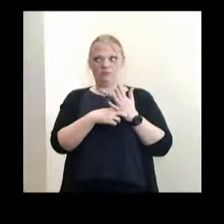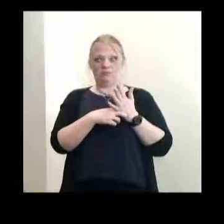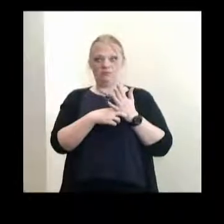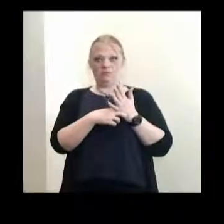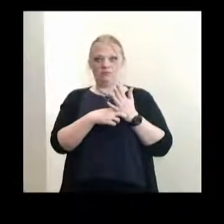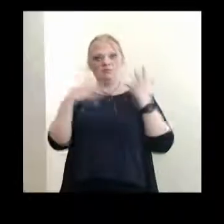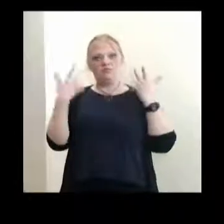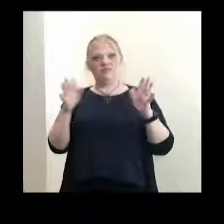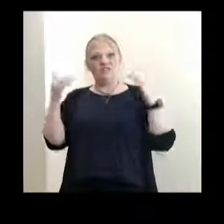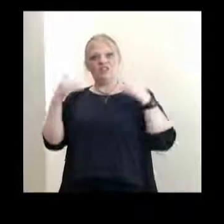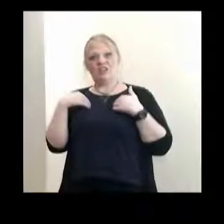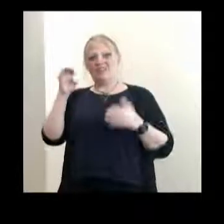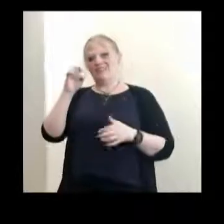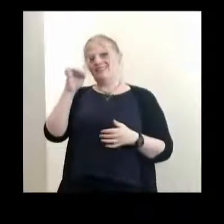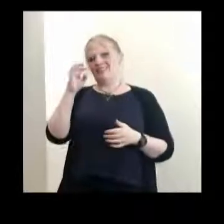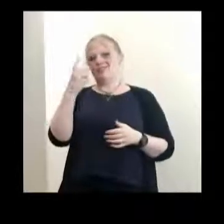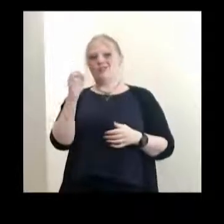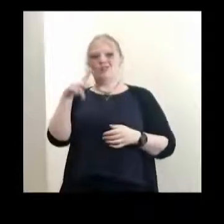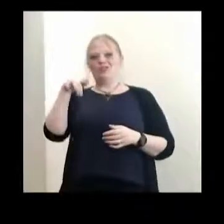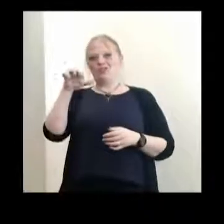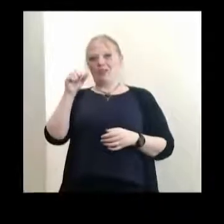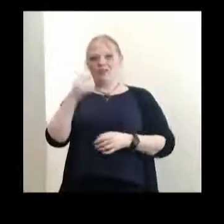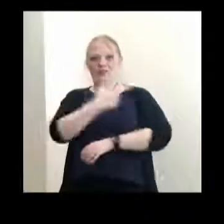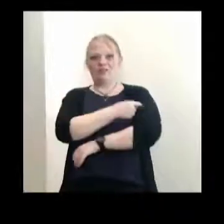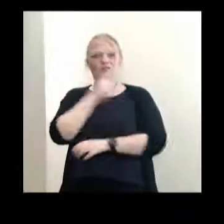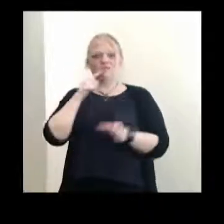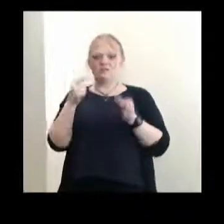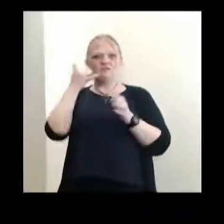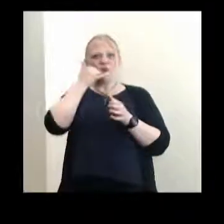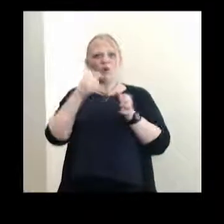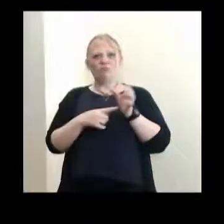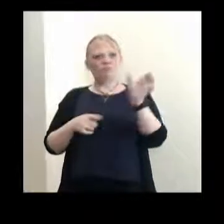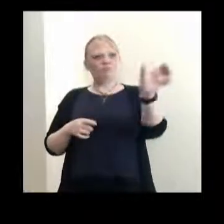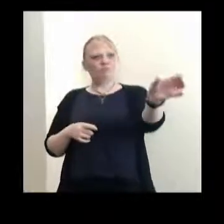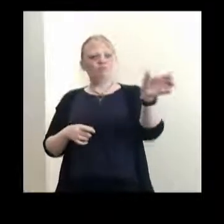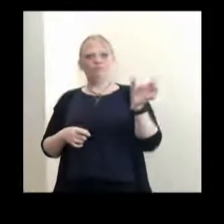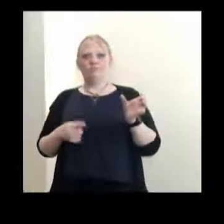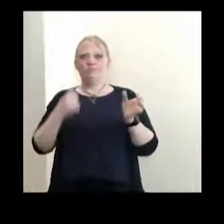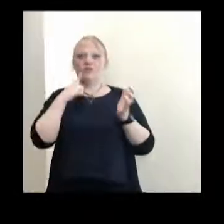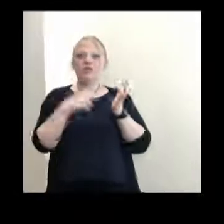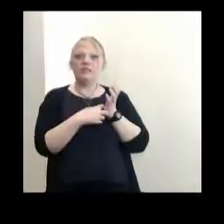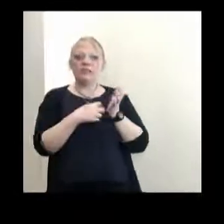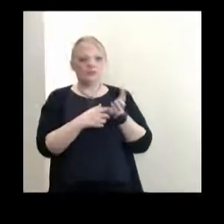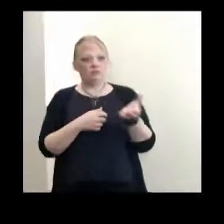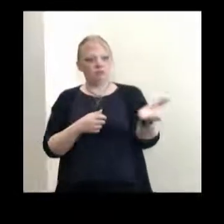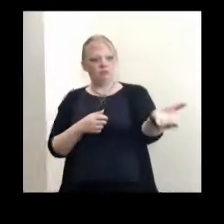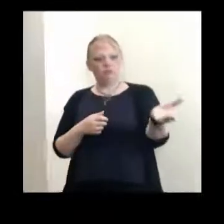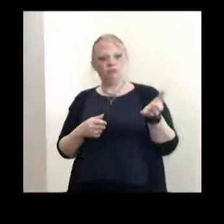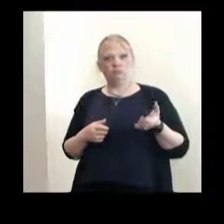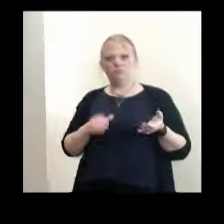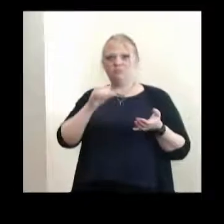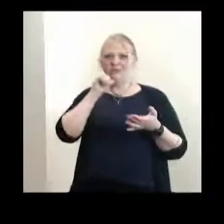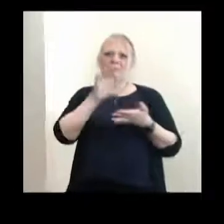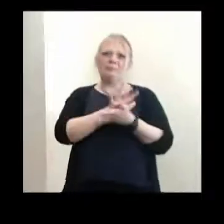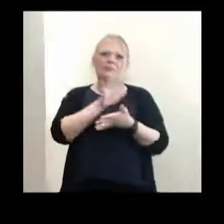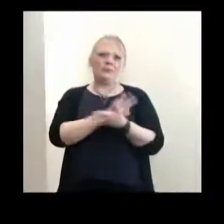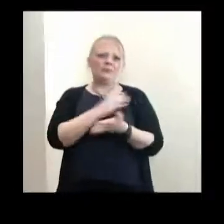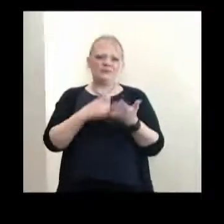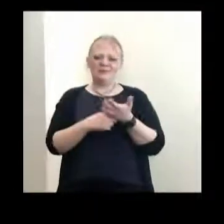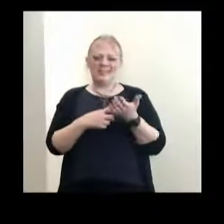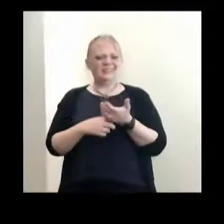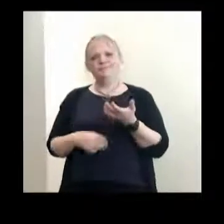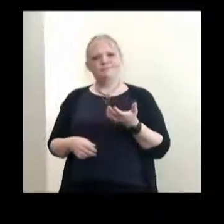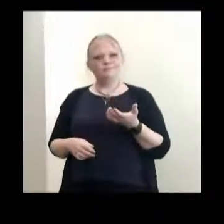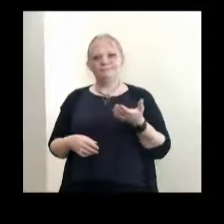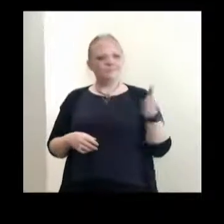has an Excelsior pass. You show your phone now when you go and get your tickets. Most people aren't coming in with paper tickets anymore. They're coming